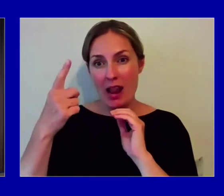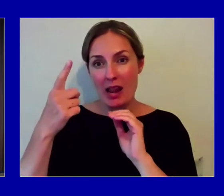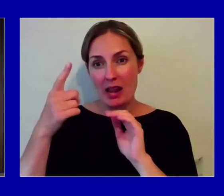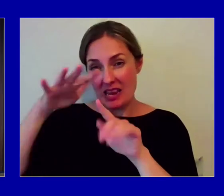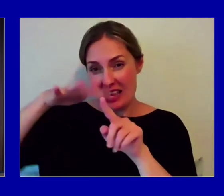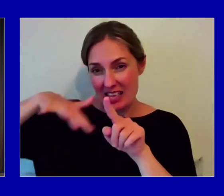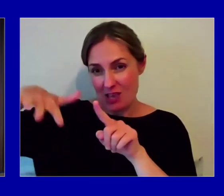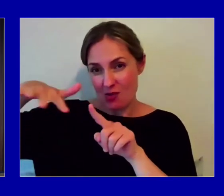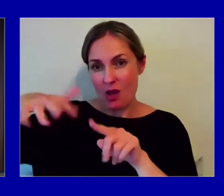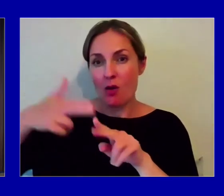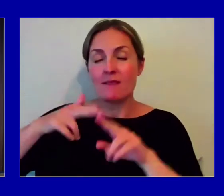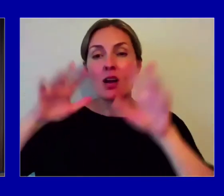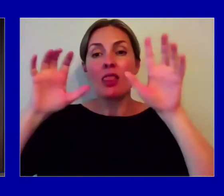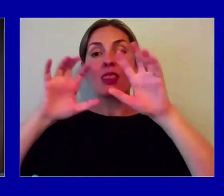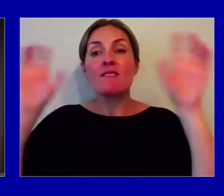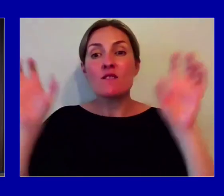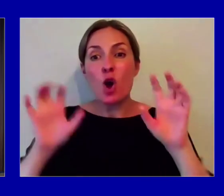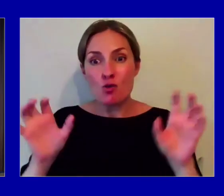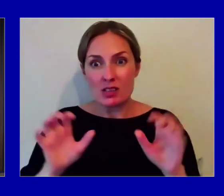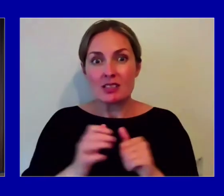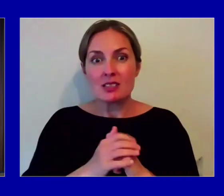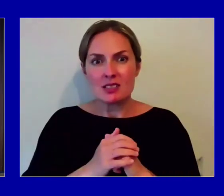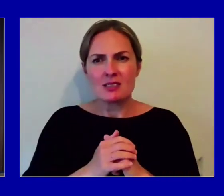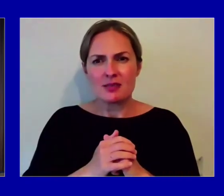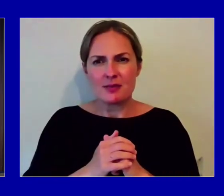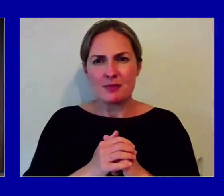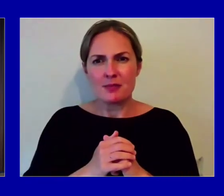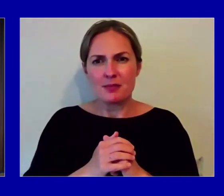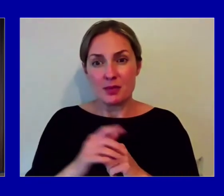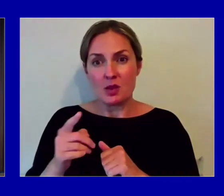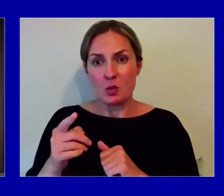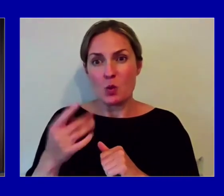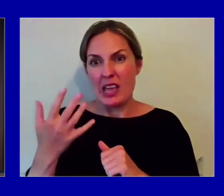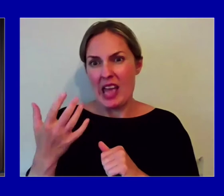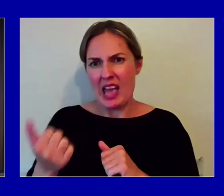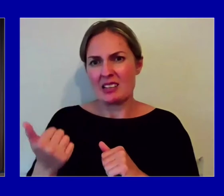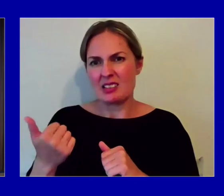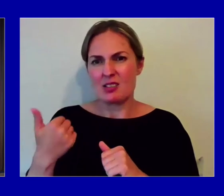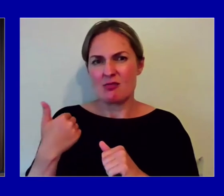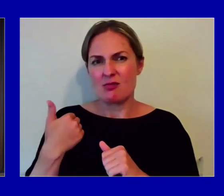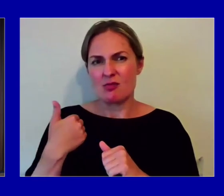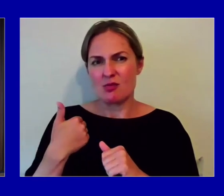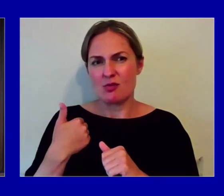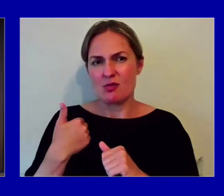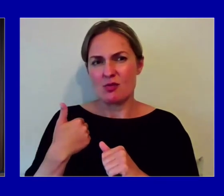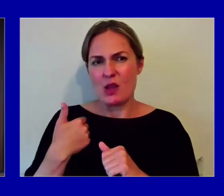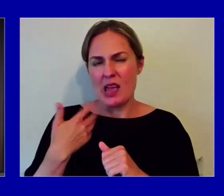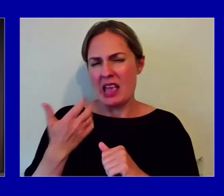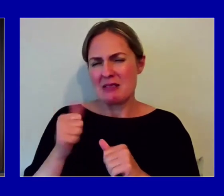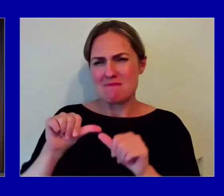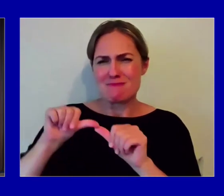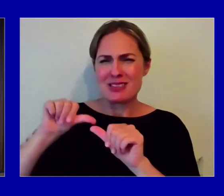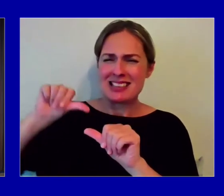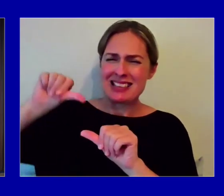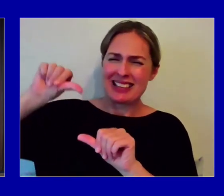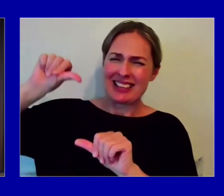we had a roughly that, um, number of trees and they were huge, they were massive trees.